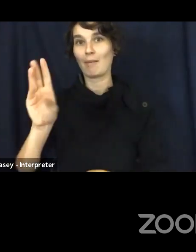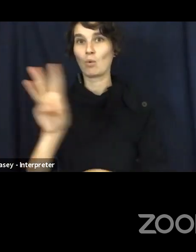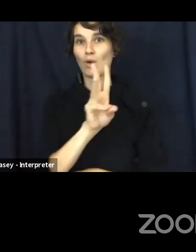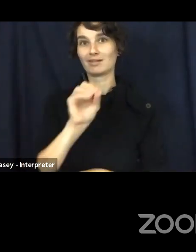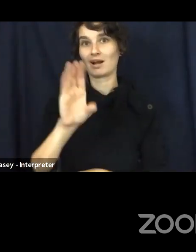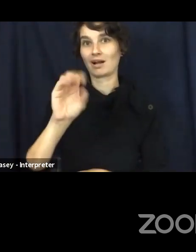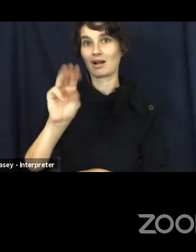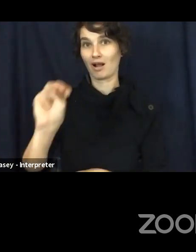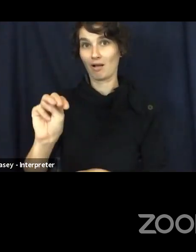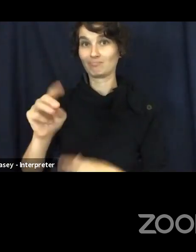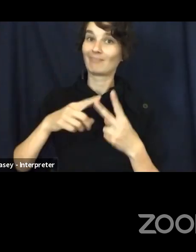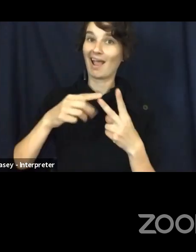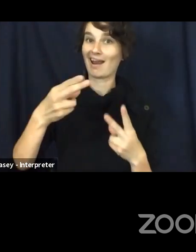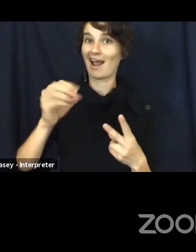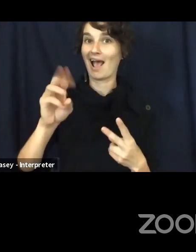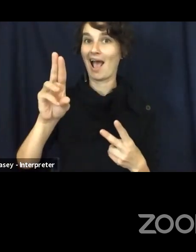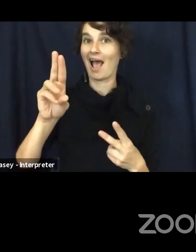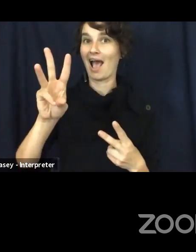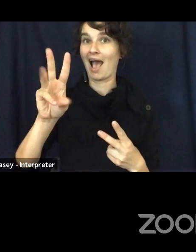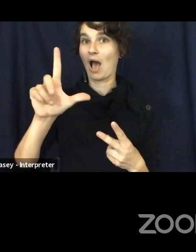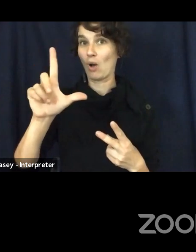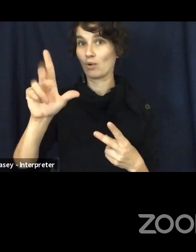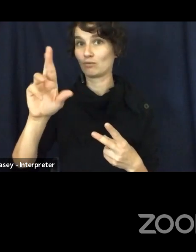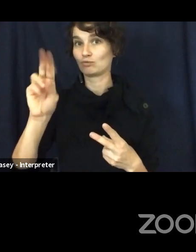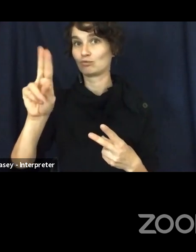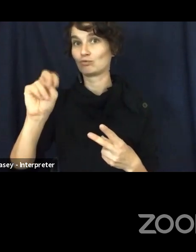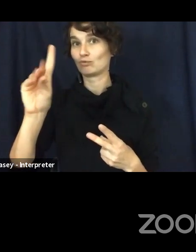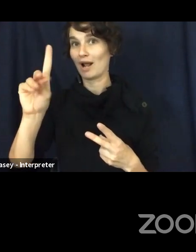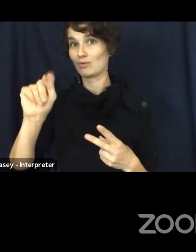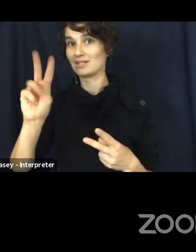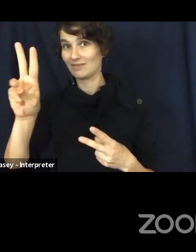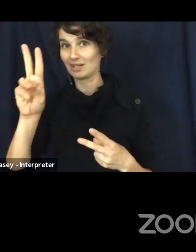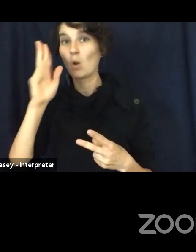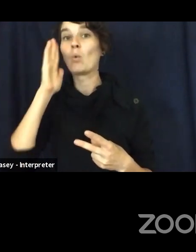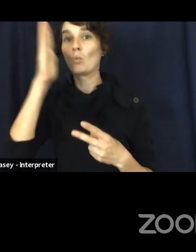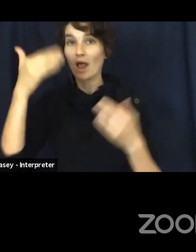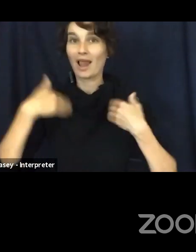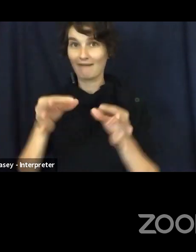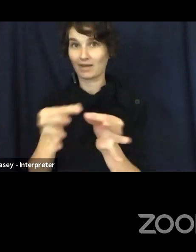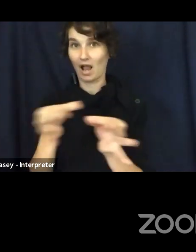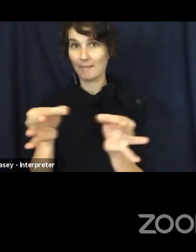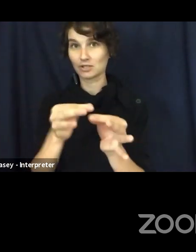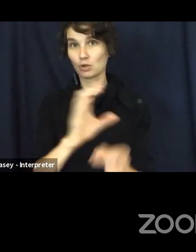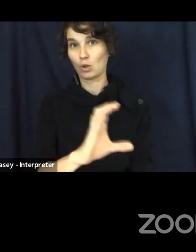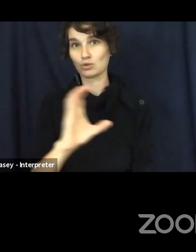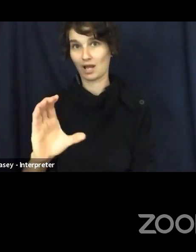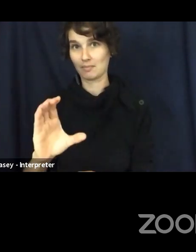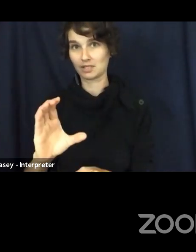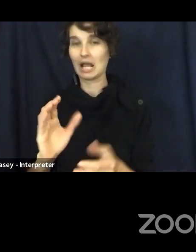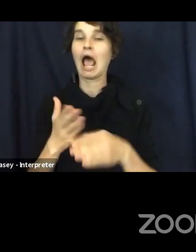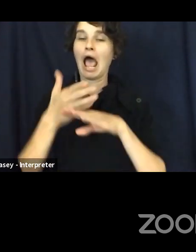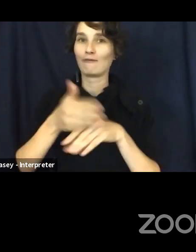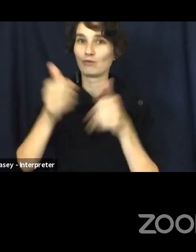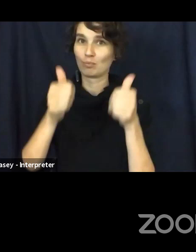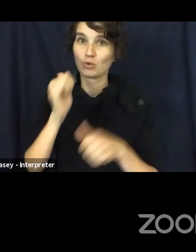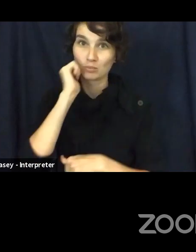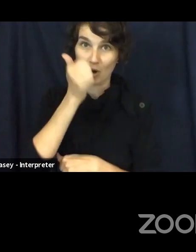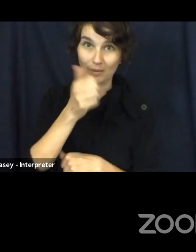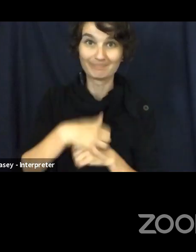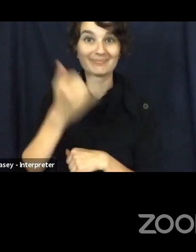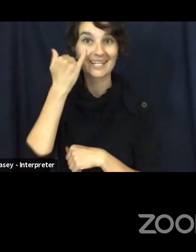TV with appended captioning as well for anyone who watches this after it's posted tomorrow. For our low-sighted colleagues, I